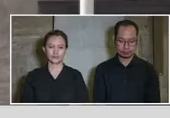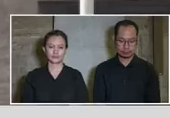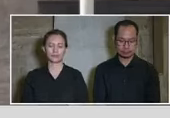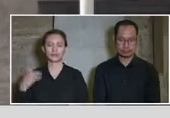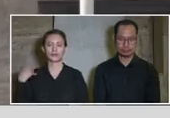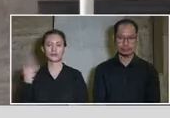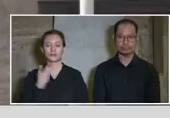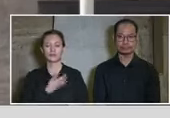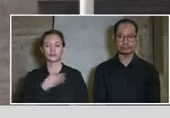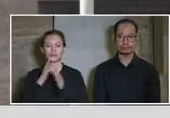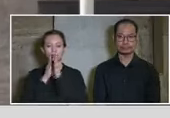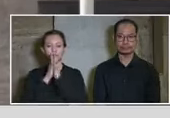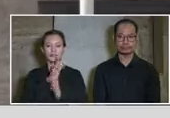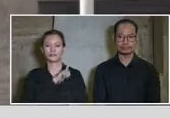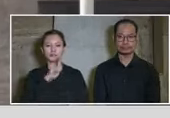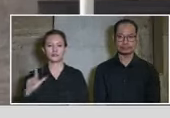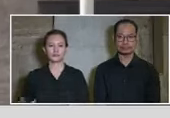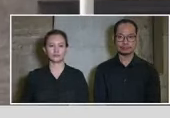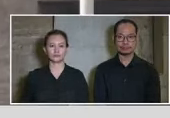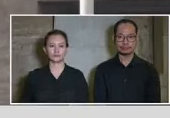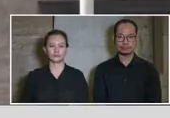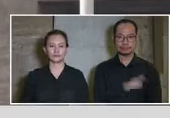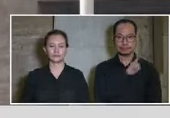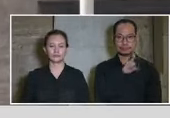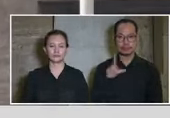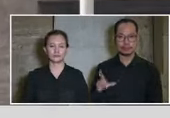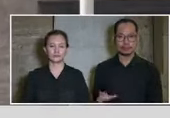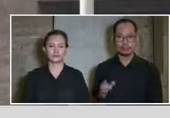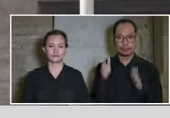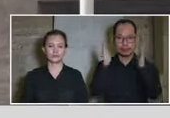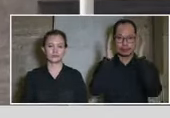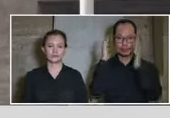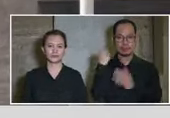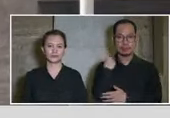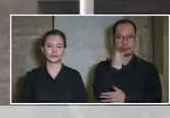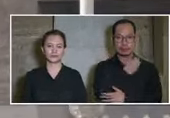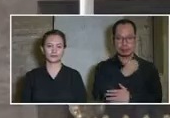Let us pray to the Lord. Lord, hear our prayer.